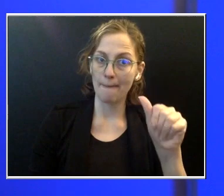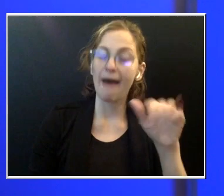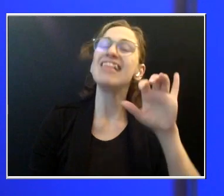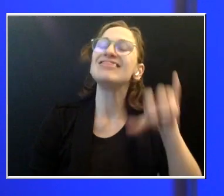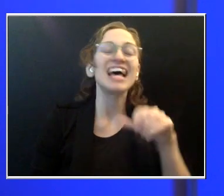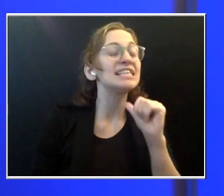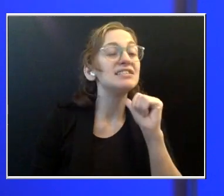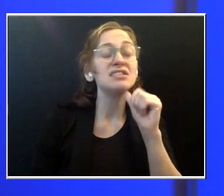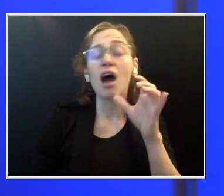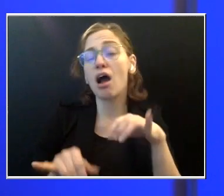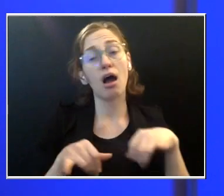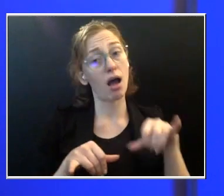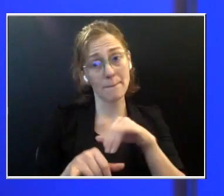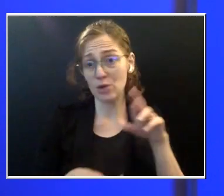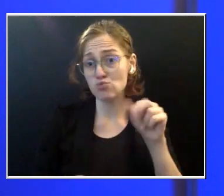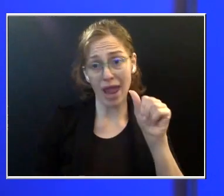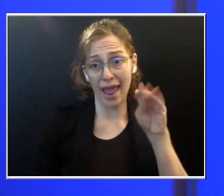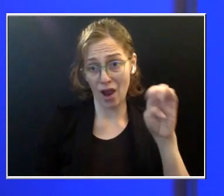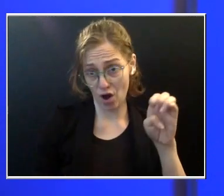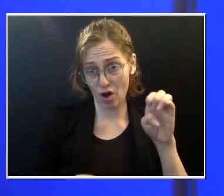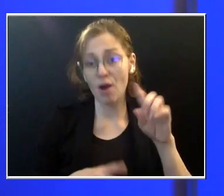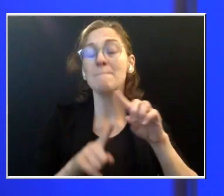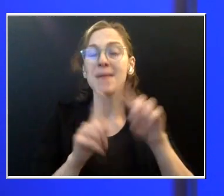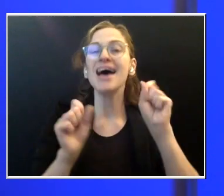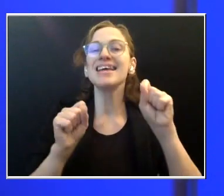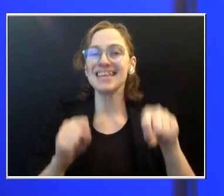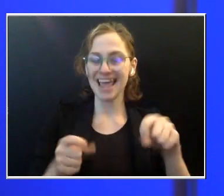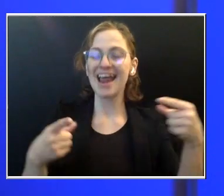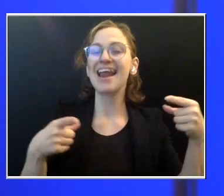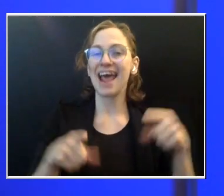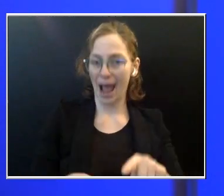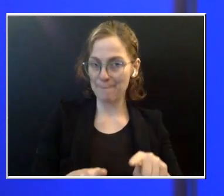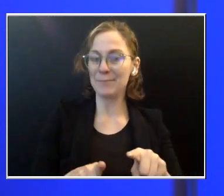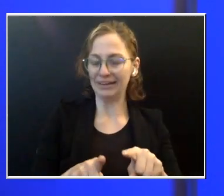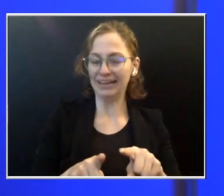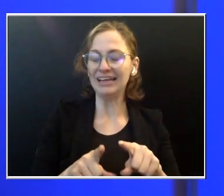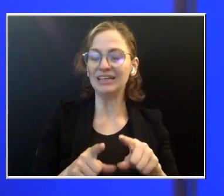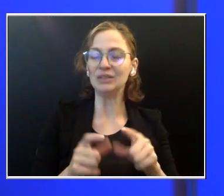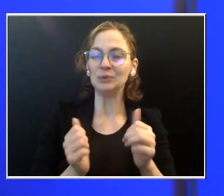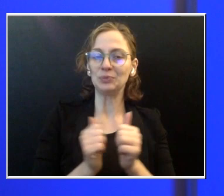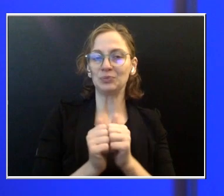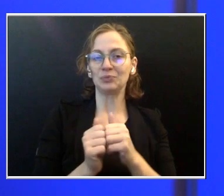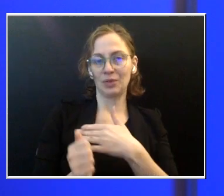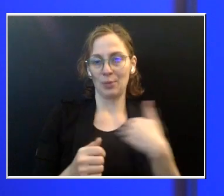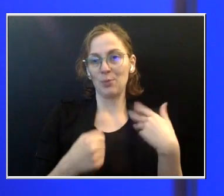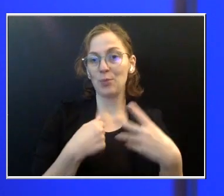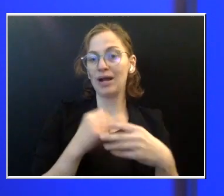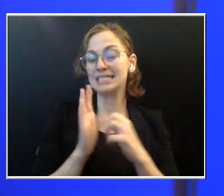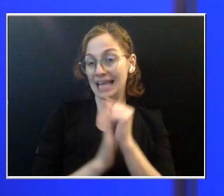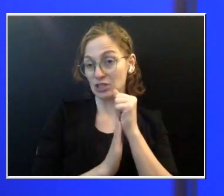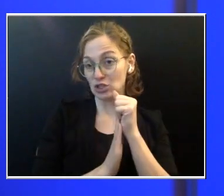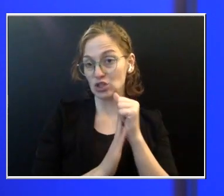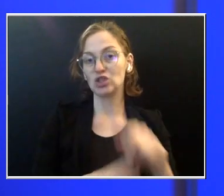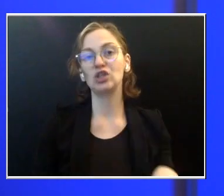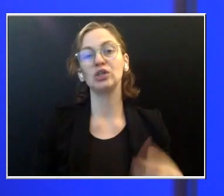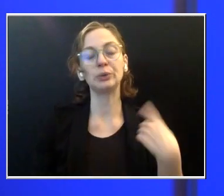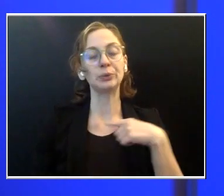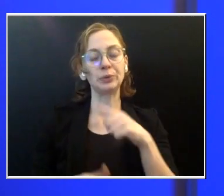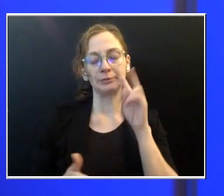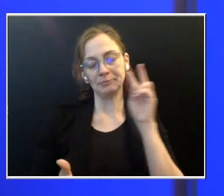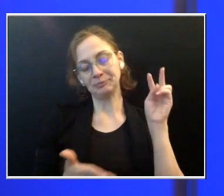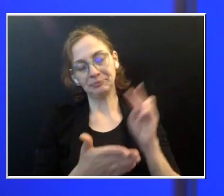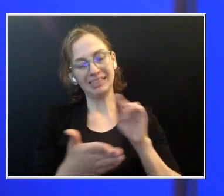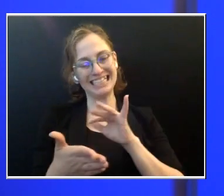best data we have is from a study that was done in the Netherlands, and they looked at almost 300,000 women who'd received or not received radiation, and they were able to very